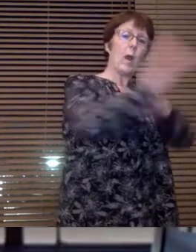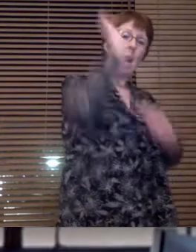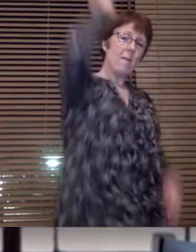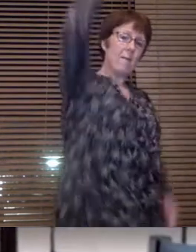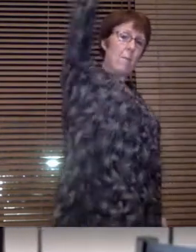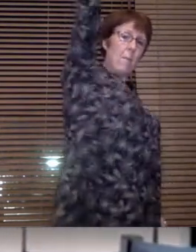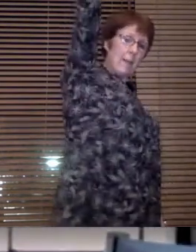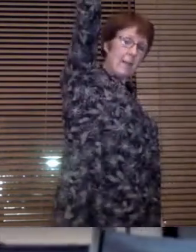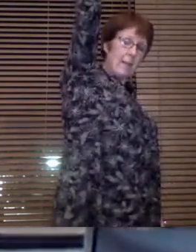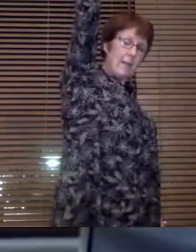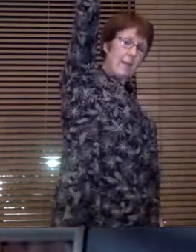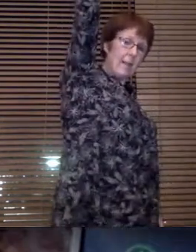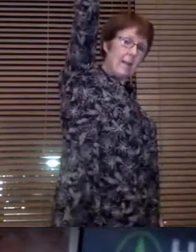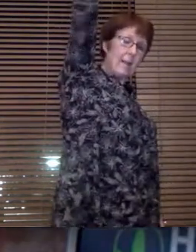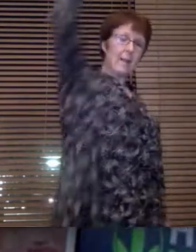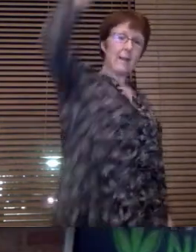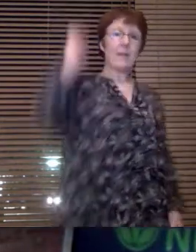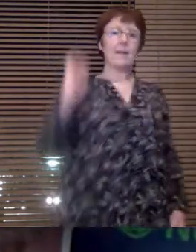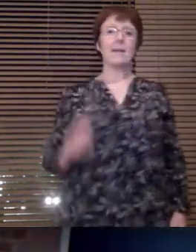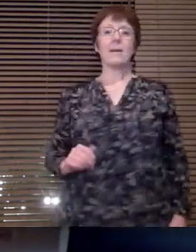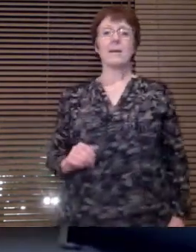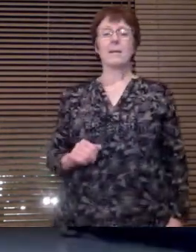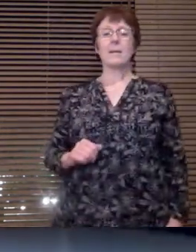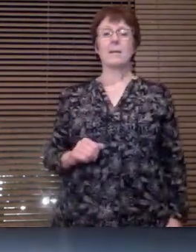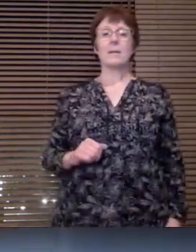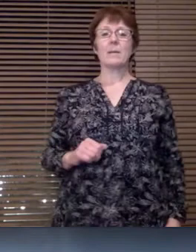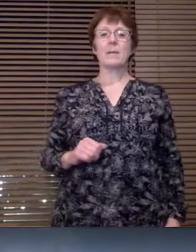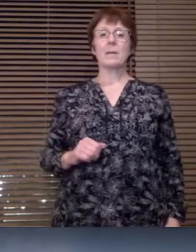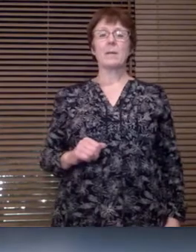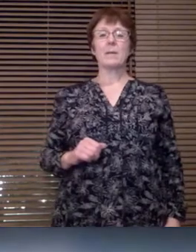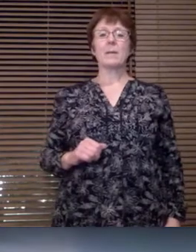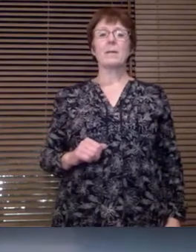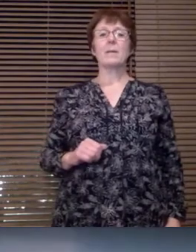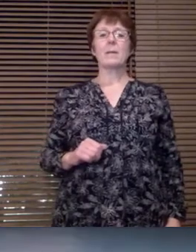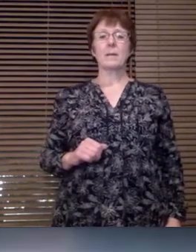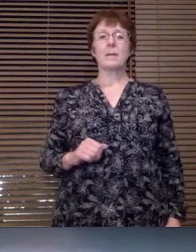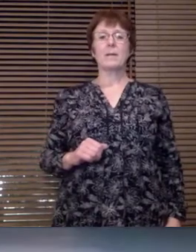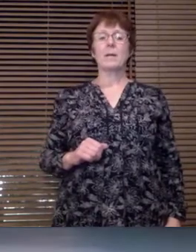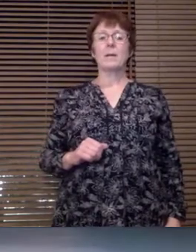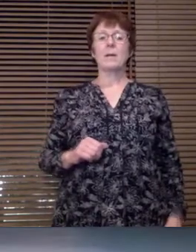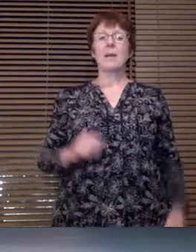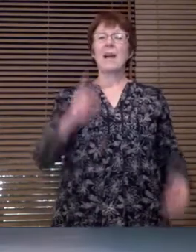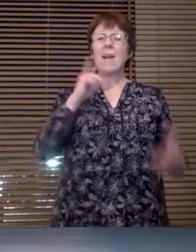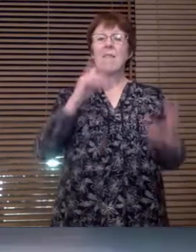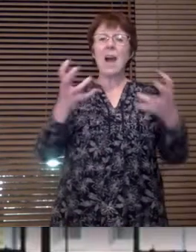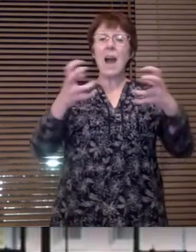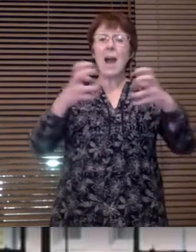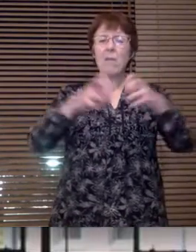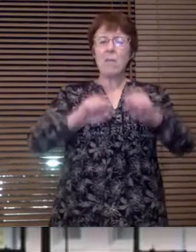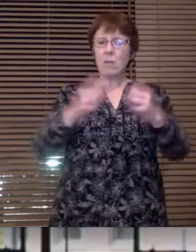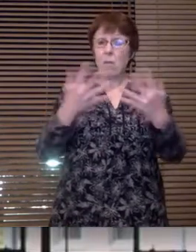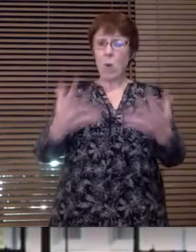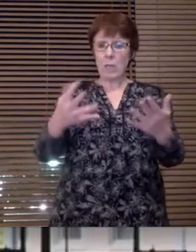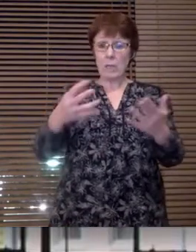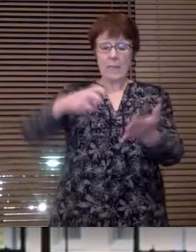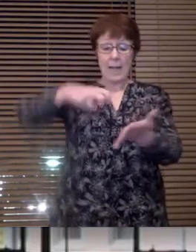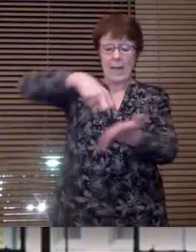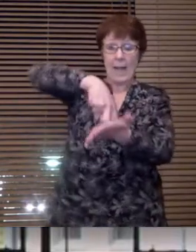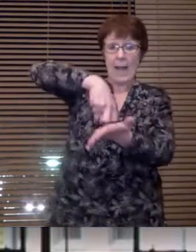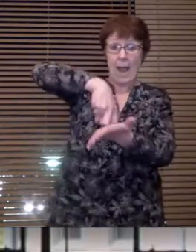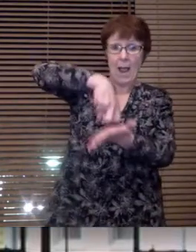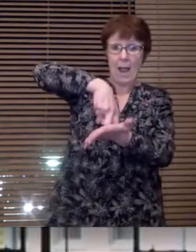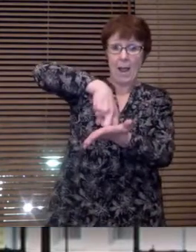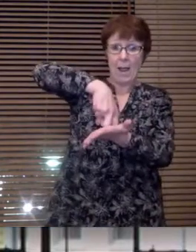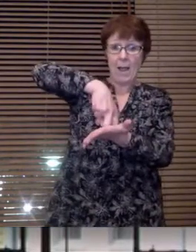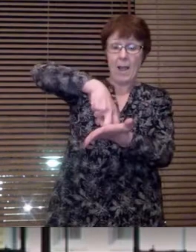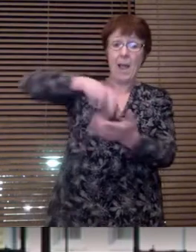it slightly easier, we can put our knees on the chair. So we're adding more pressure to the legs. And again, like we've said in this workout, go at